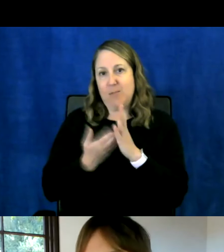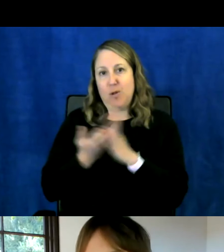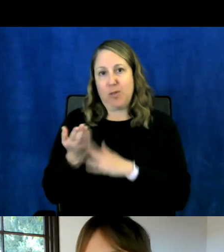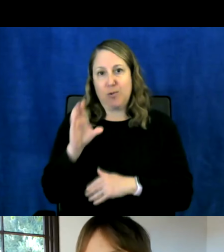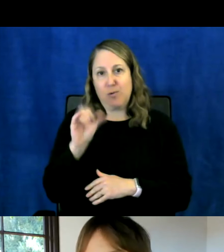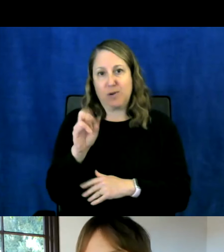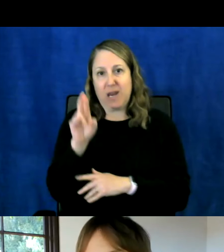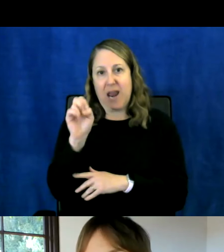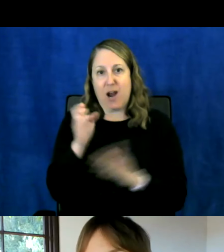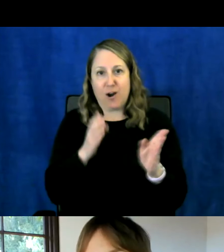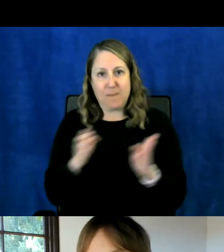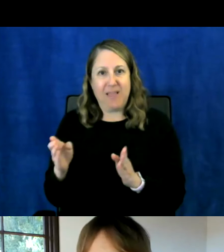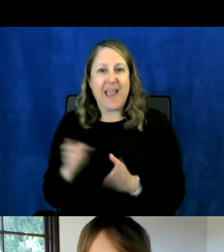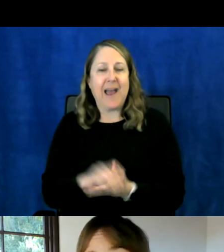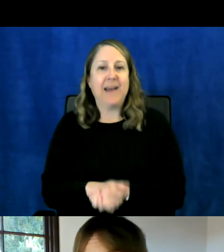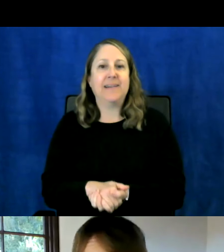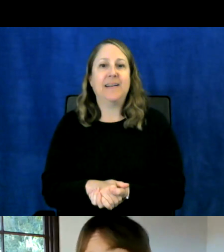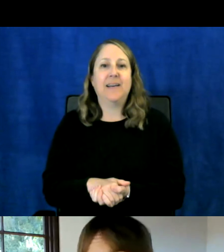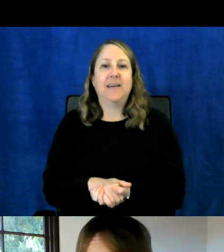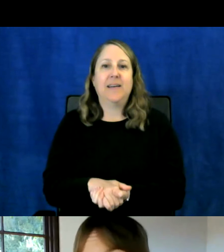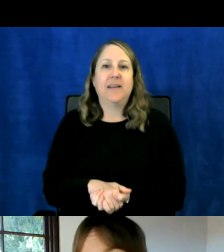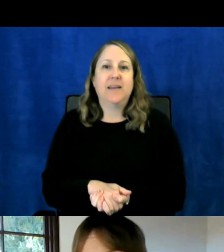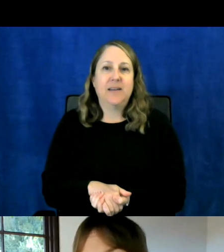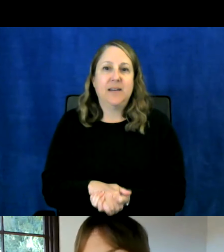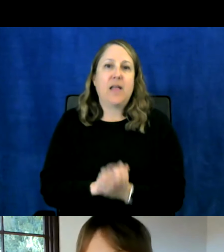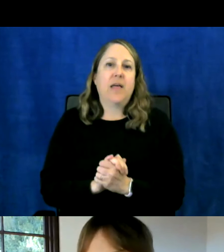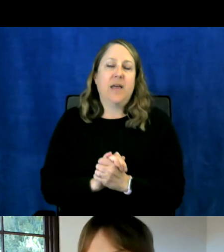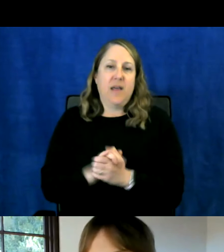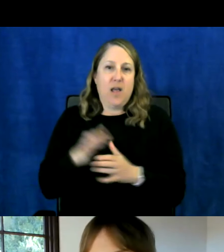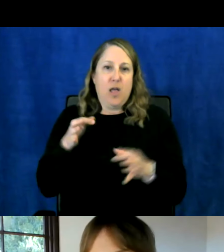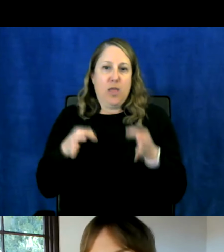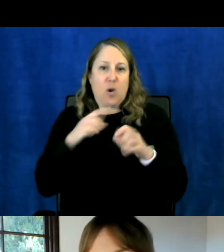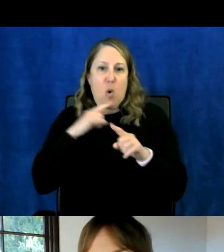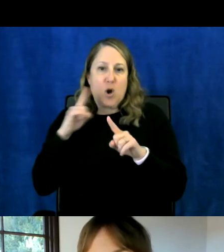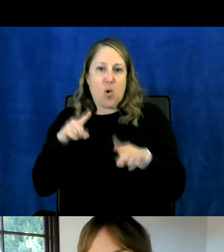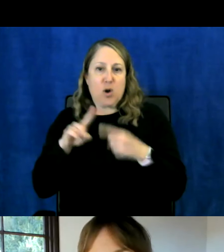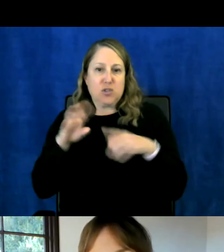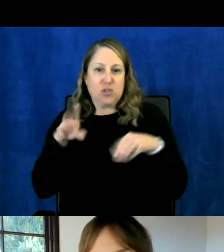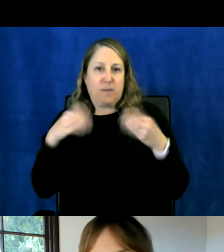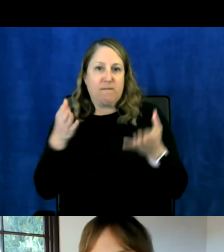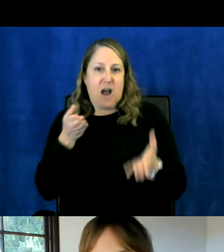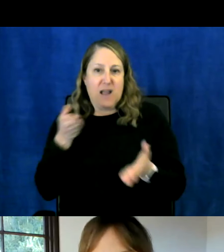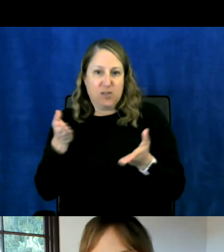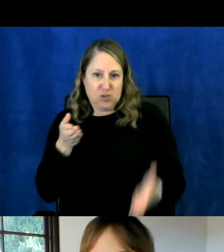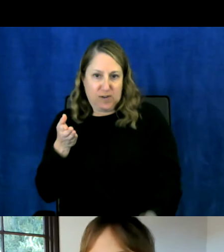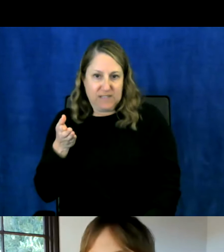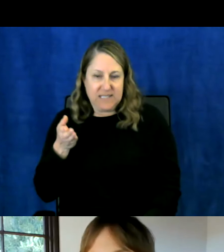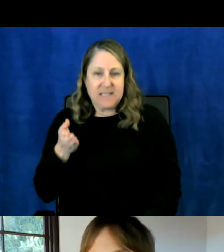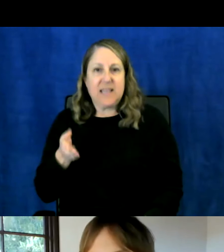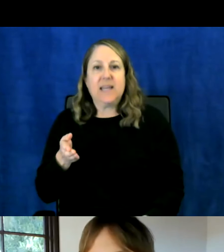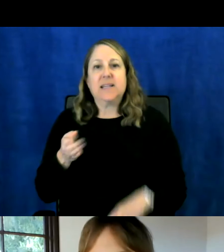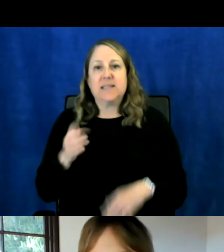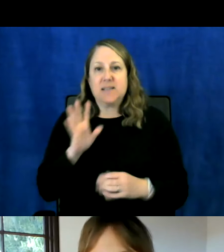are actually court ordered to provide the services that are identified in a care plan, and we'll talk about what a care plan entails in